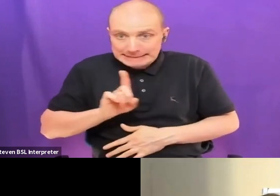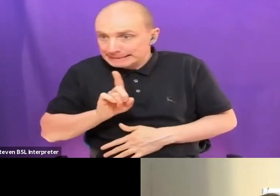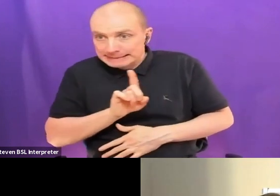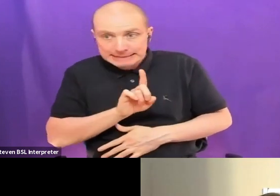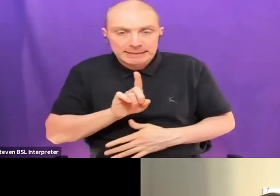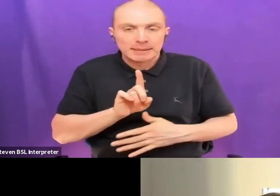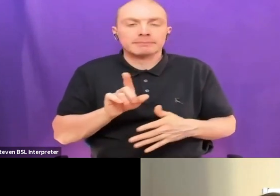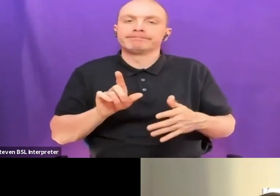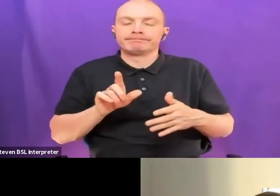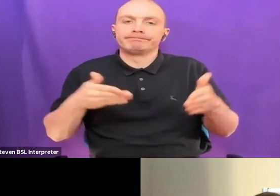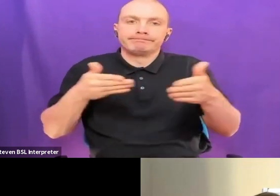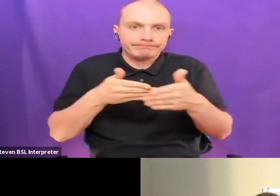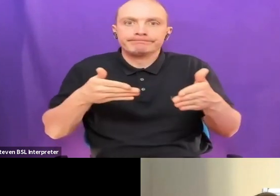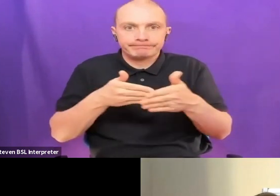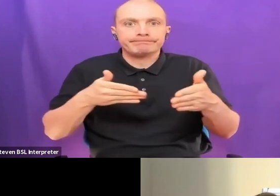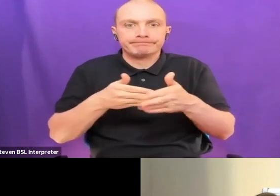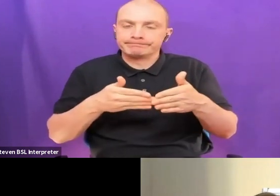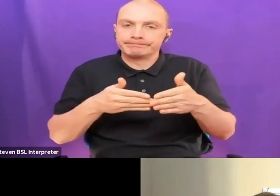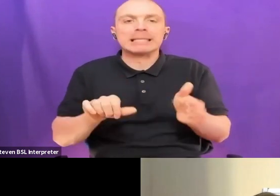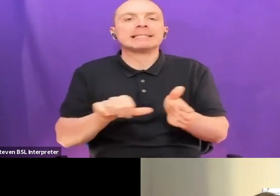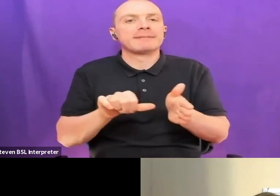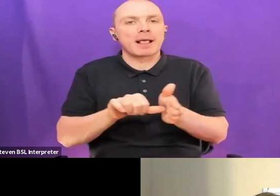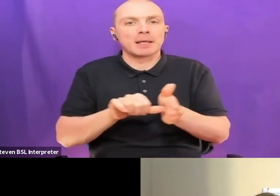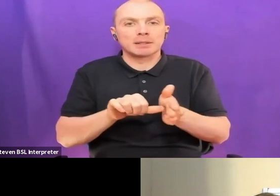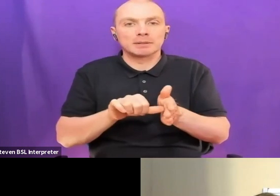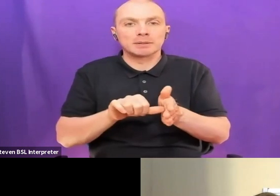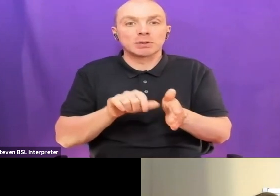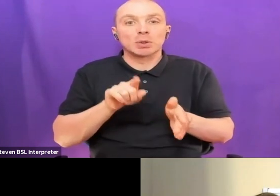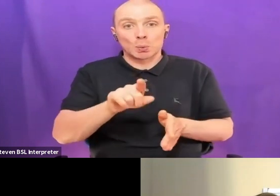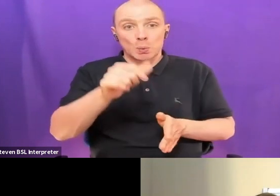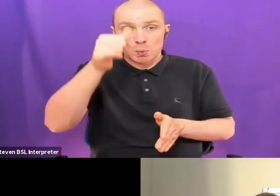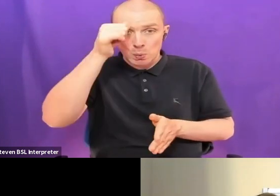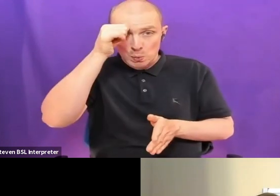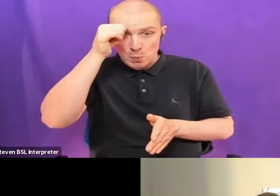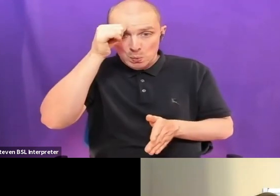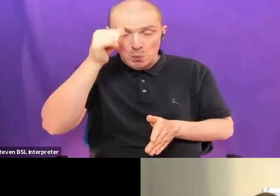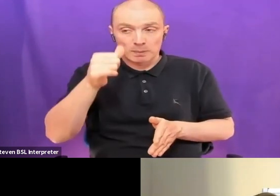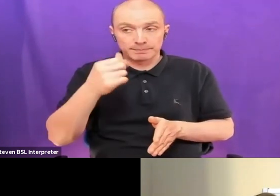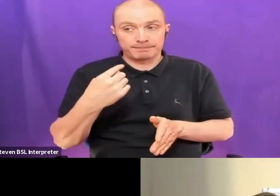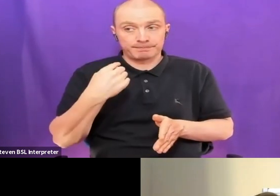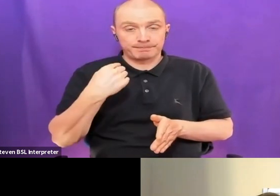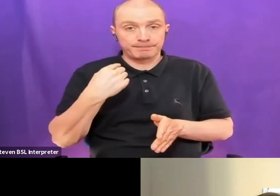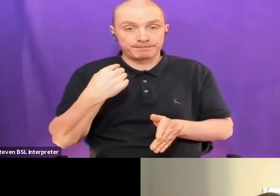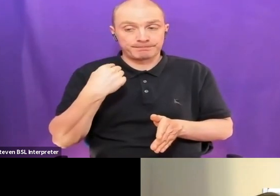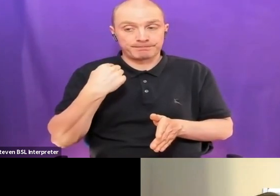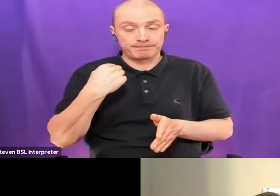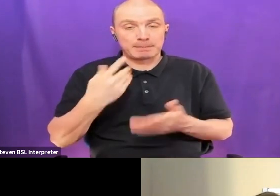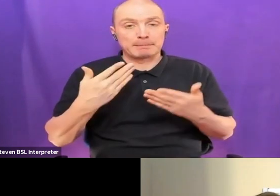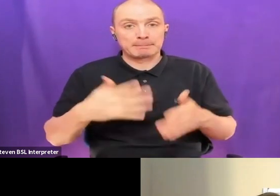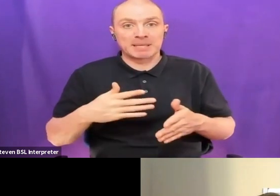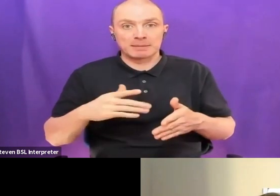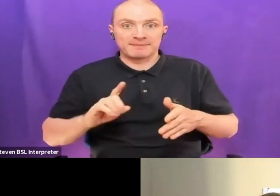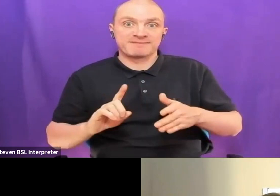know, that Scotland recently became the first UK country to introduce a pavement parking ban, which will be introduced next